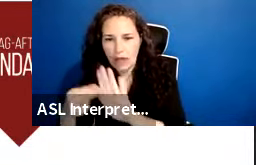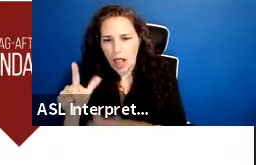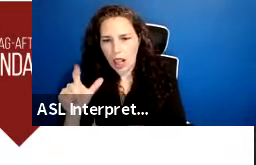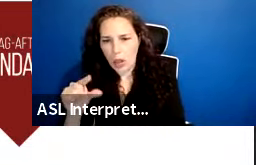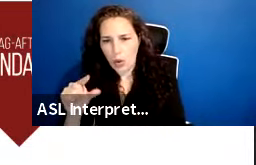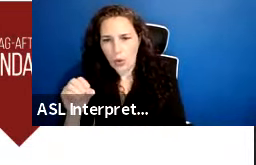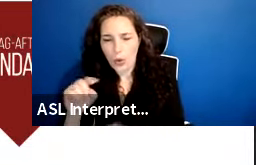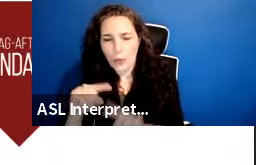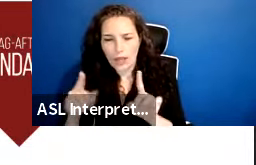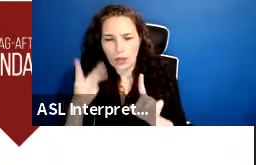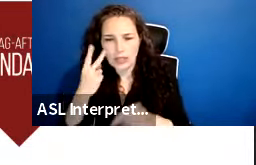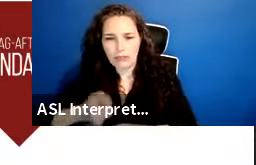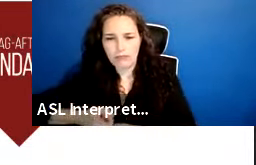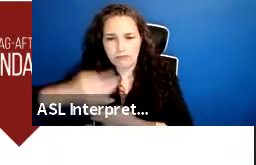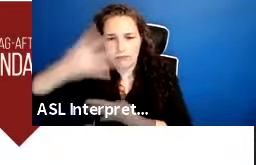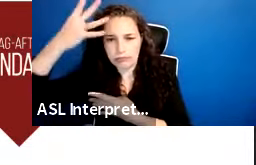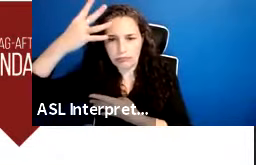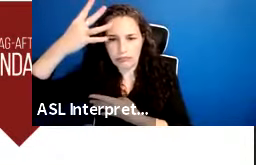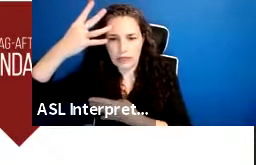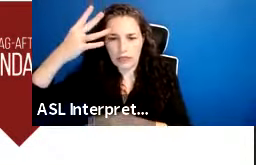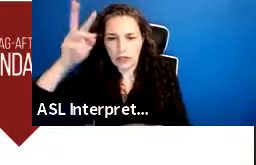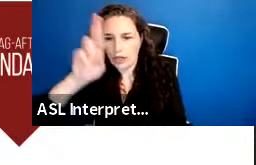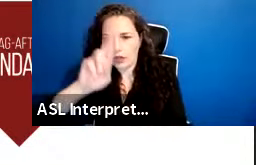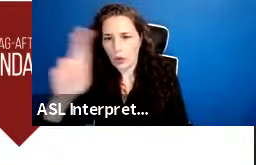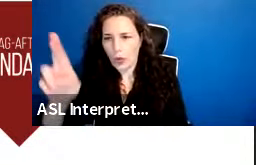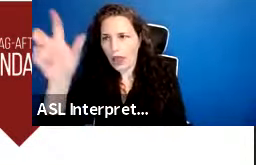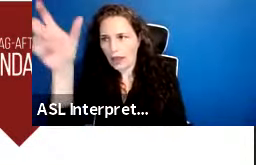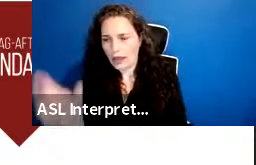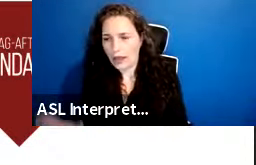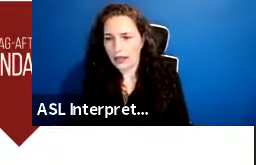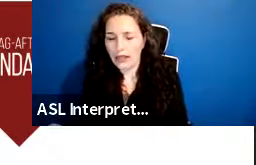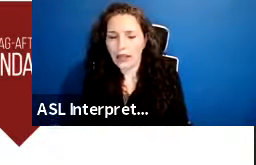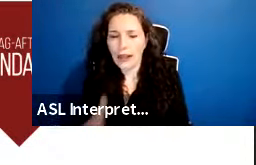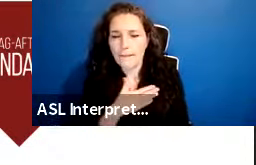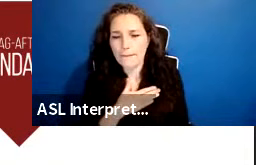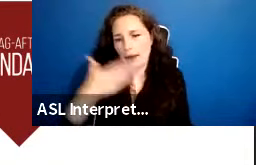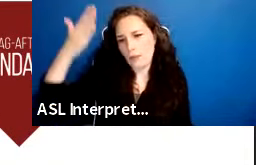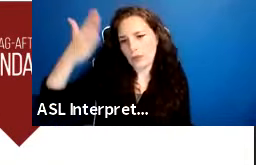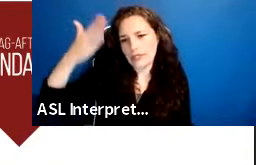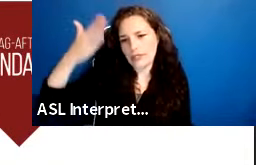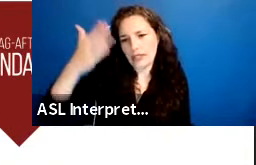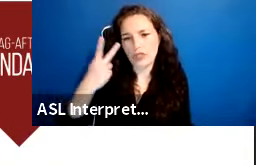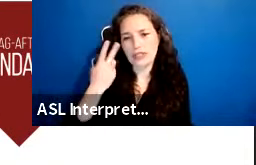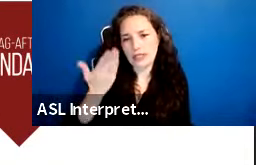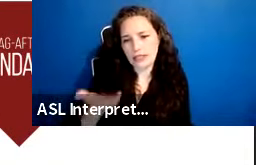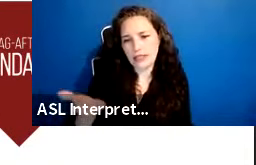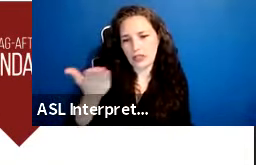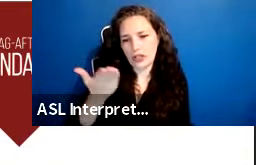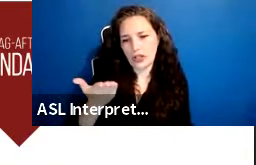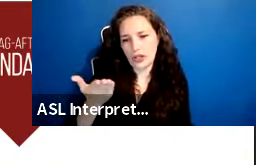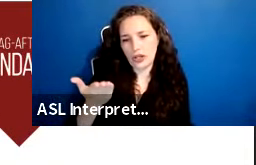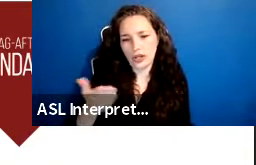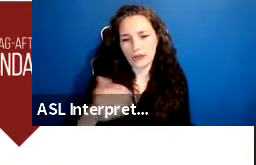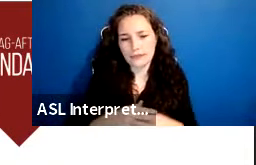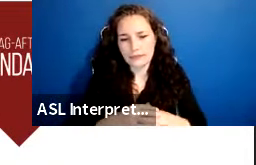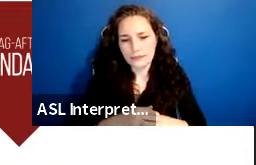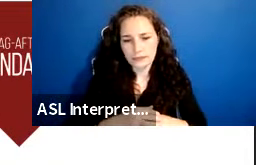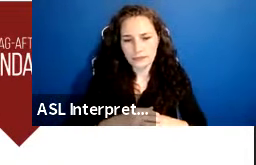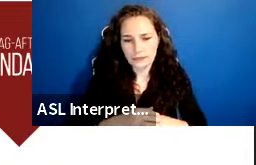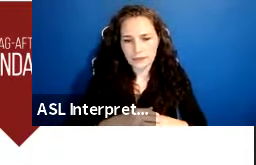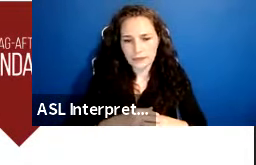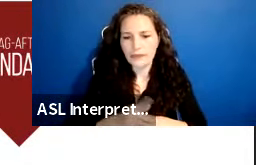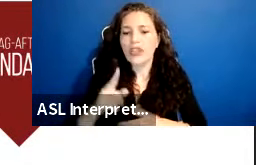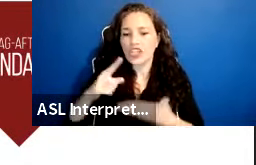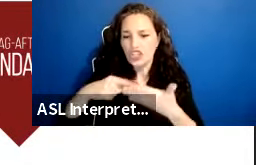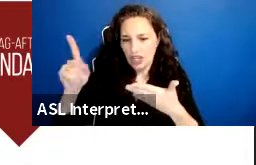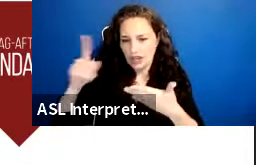a panel open up, which is on the right-hand side of my presentation. And here you'll see check for updates.